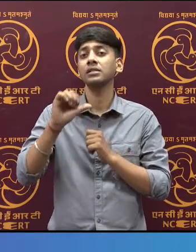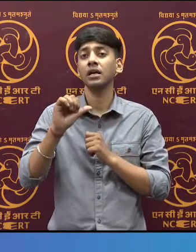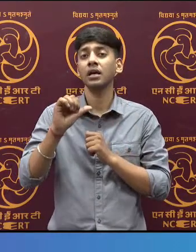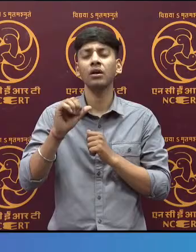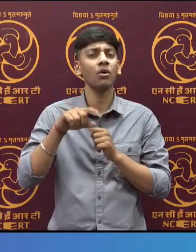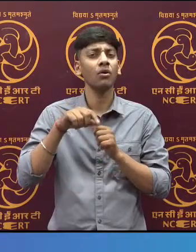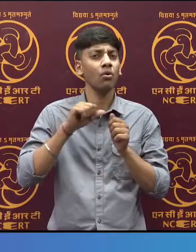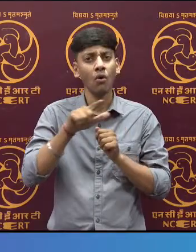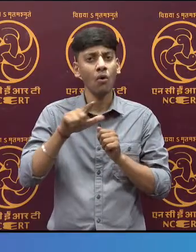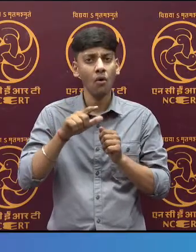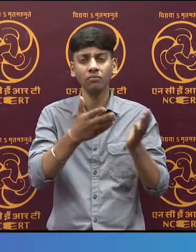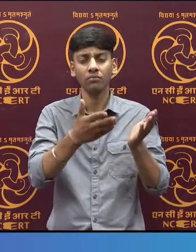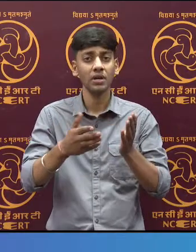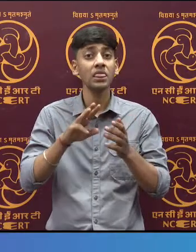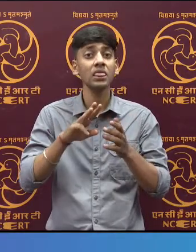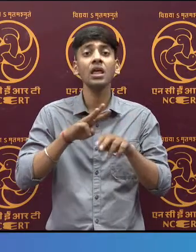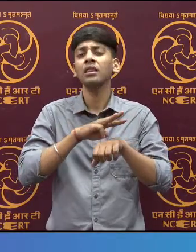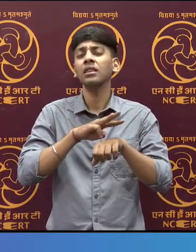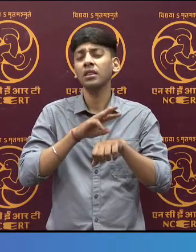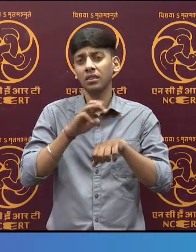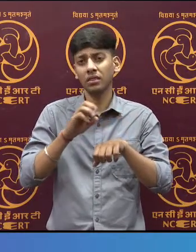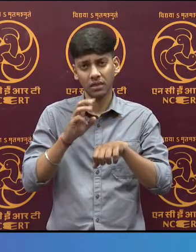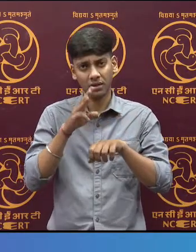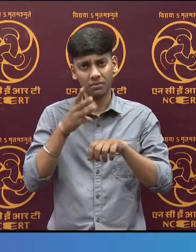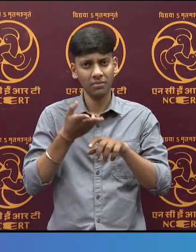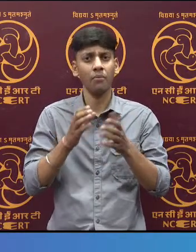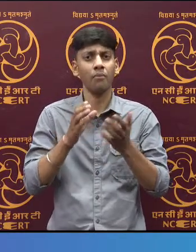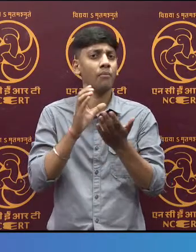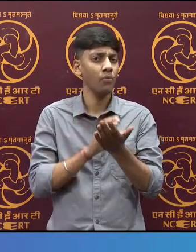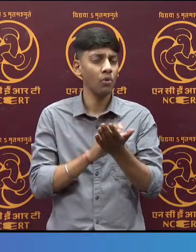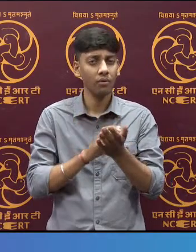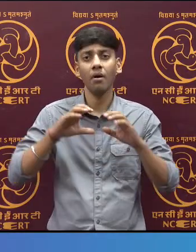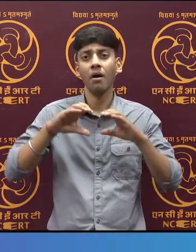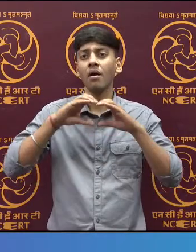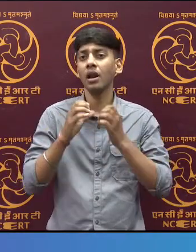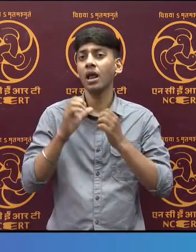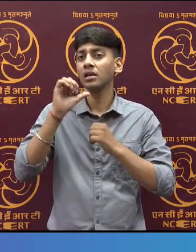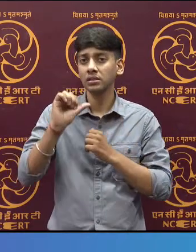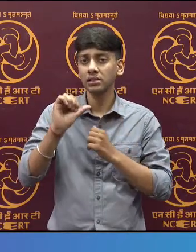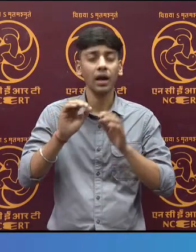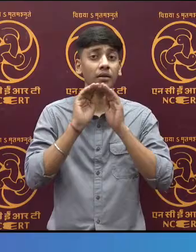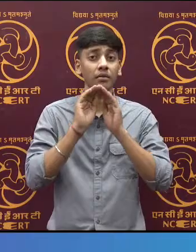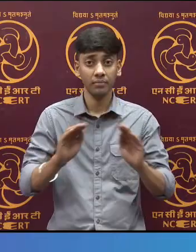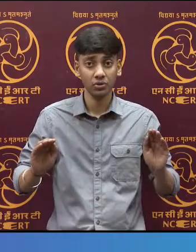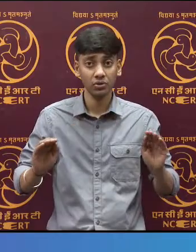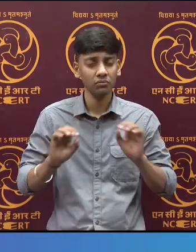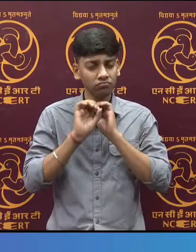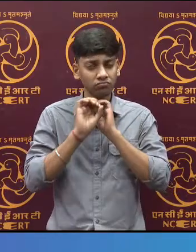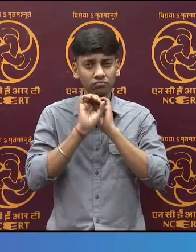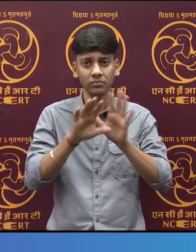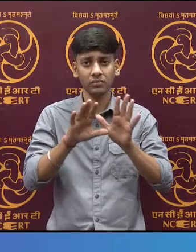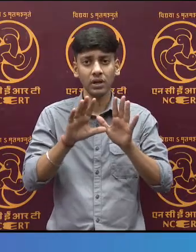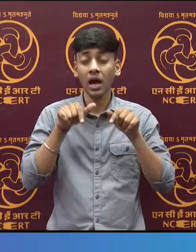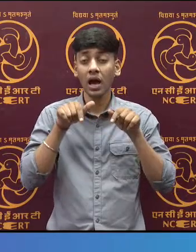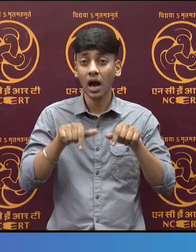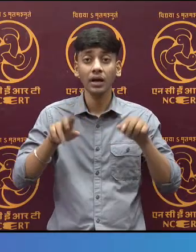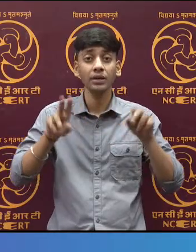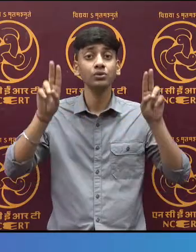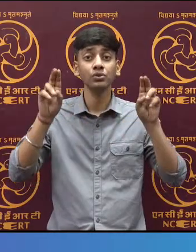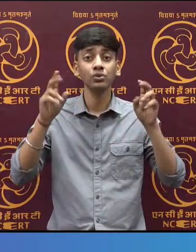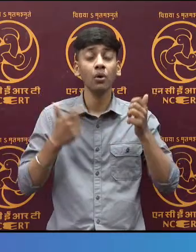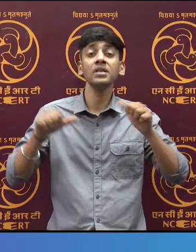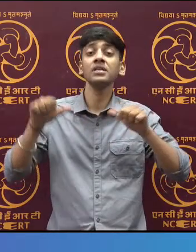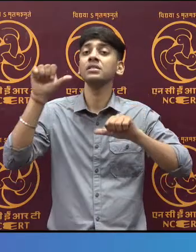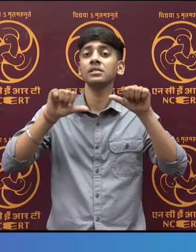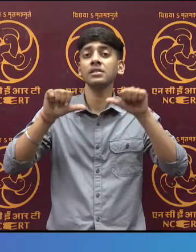all for this half an hour. We have our special program for Class 9 standard students. And the subject for today is